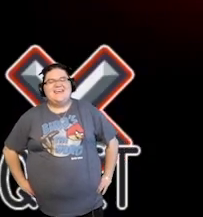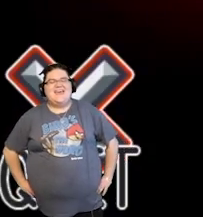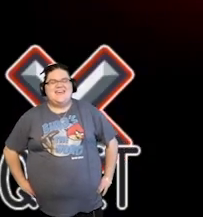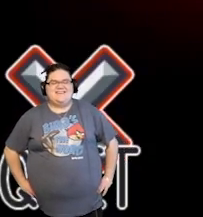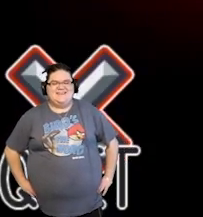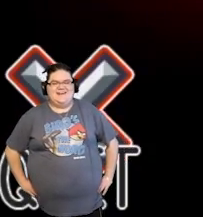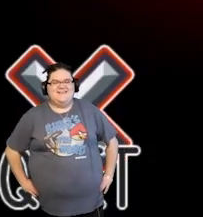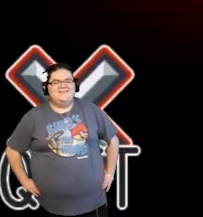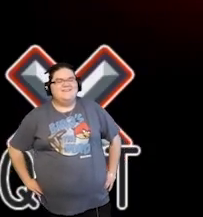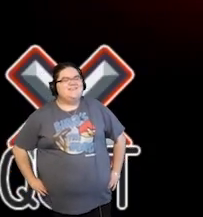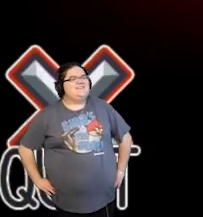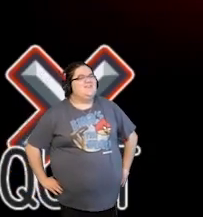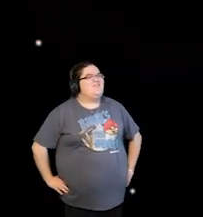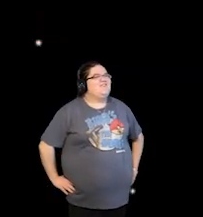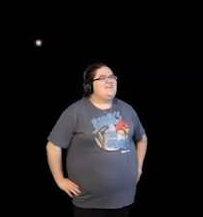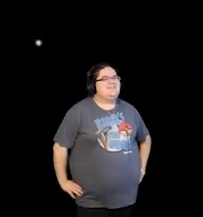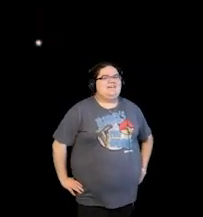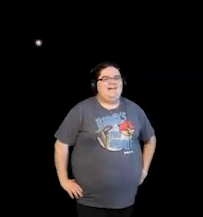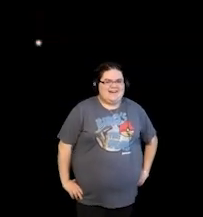Ethan.